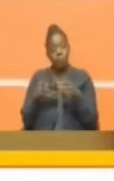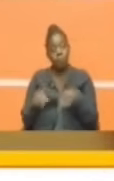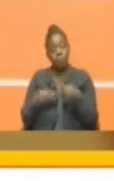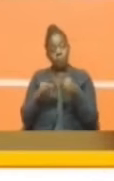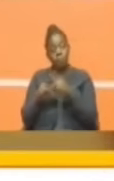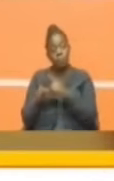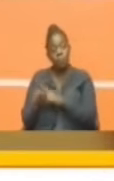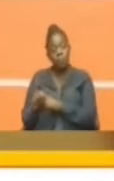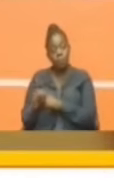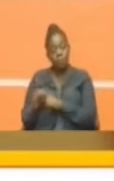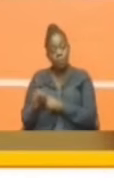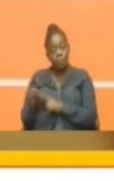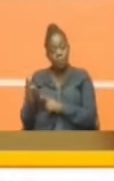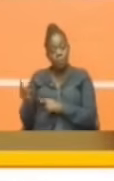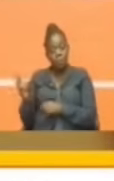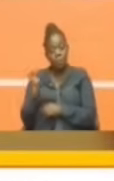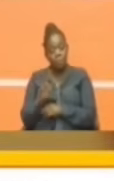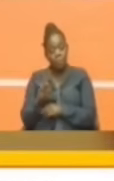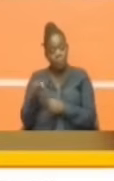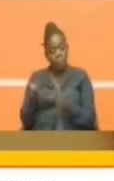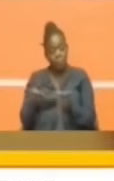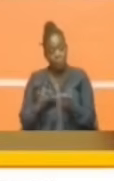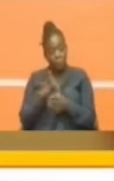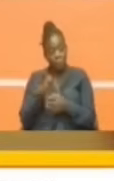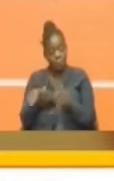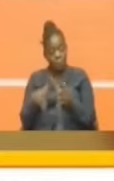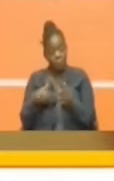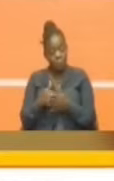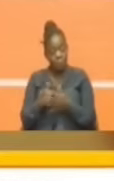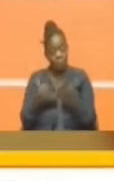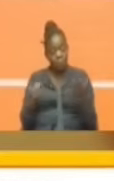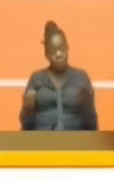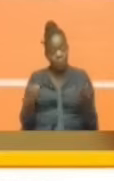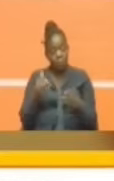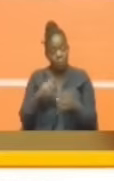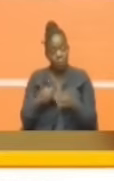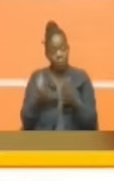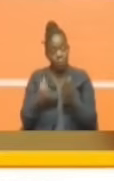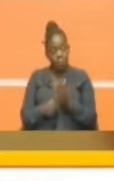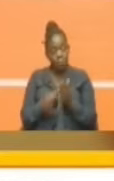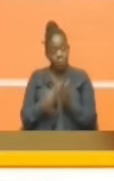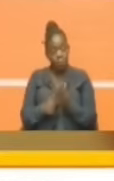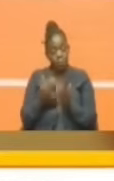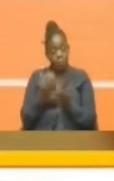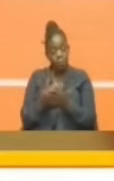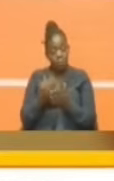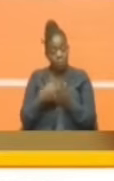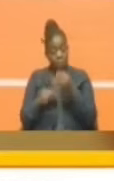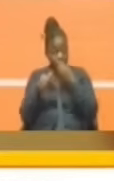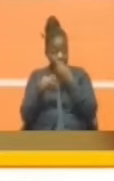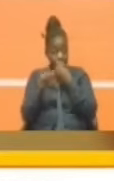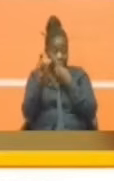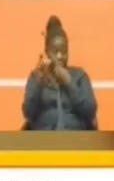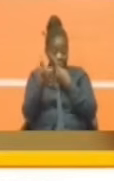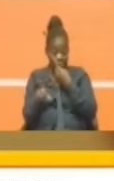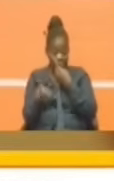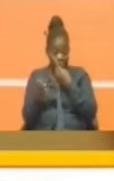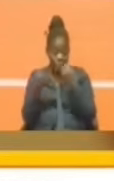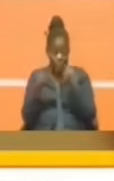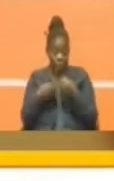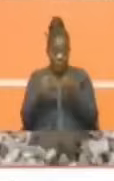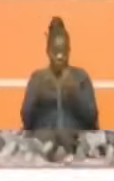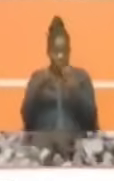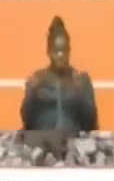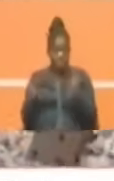abasirikale batandike okulawuna ebitundu ebyo byonna erimu obuzibu. Kye tubasaba bo ng'abatuuze naye batuwe amawulire